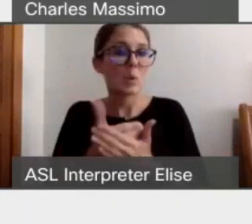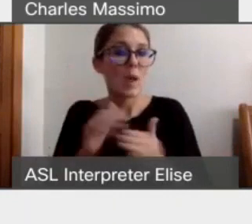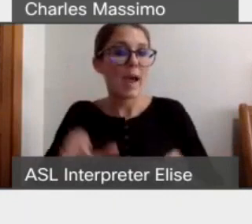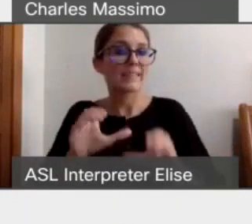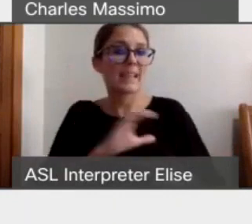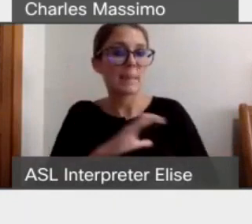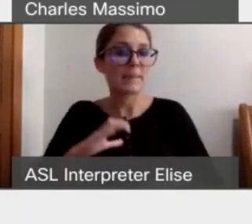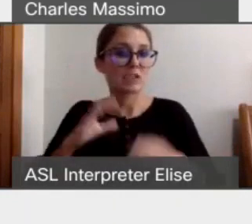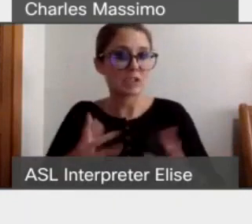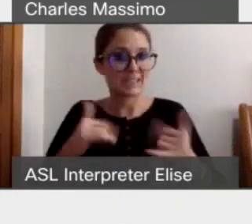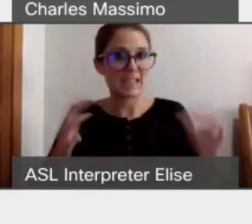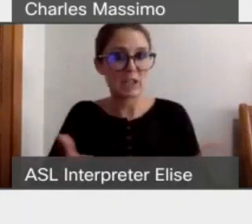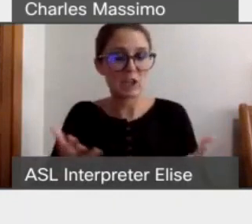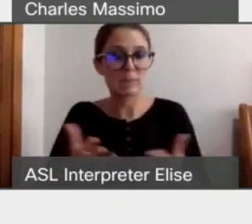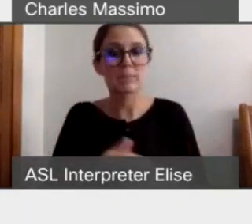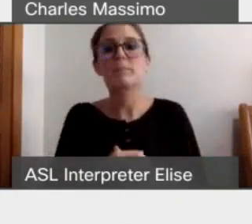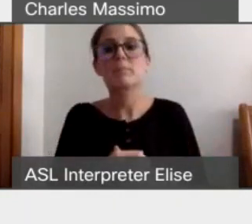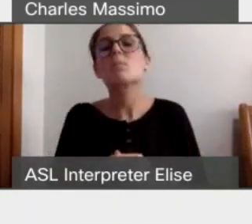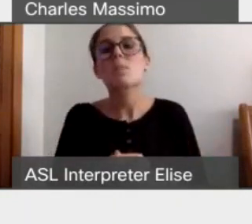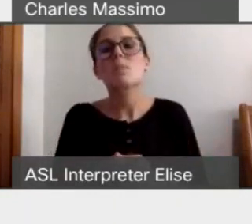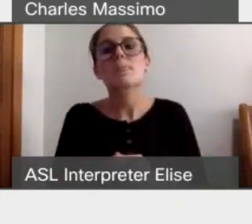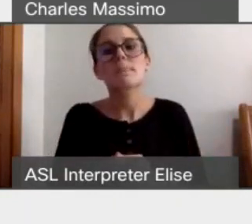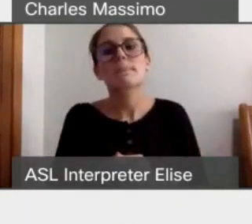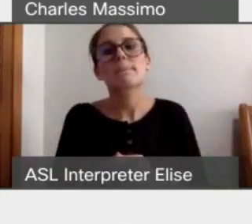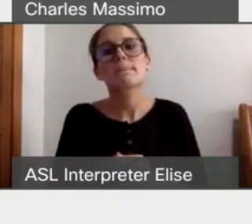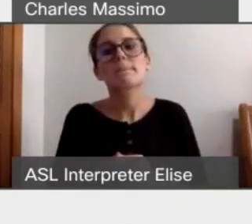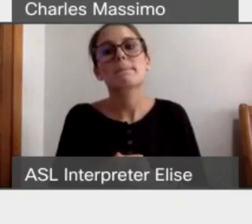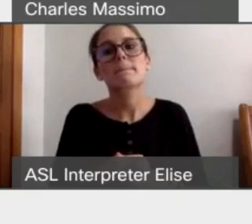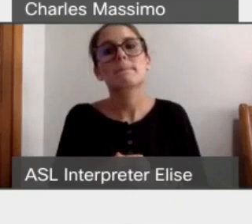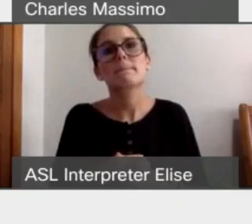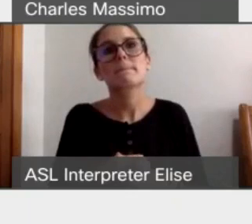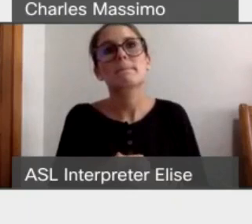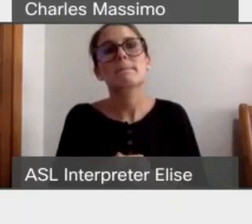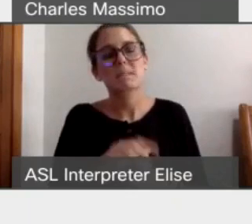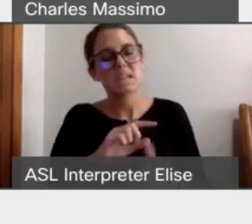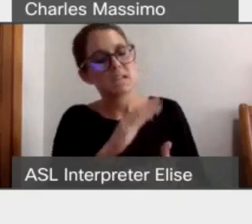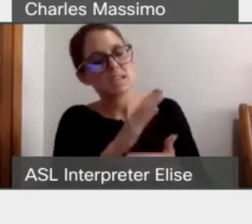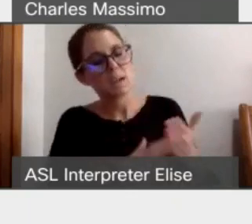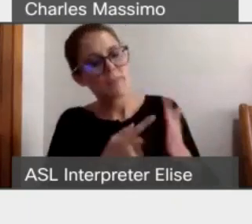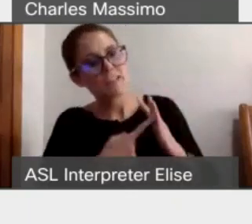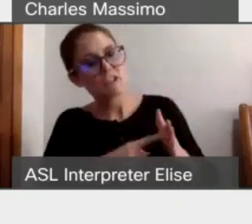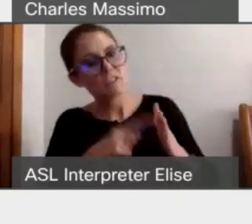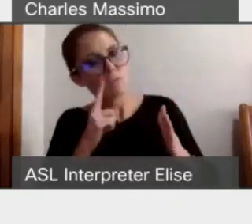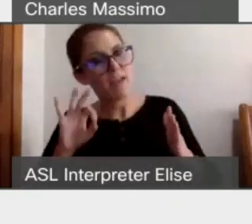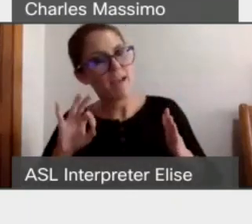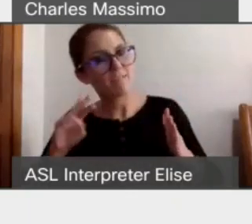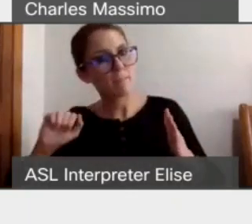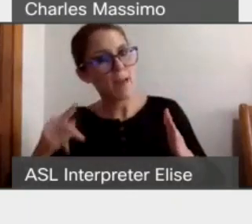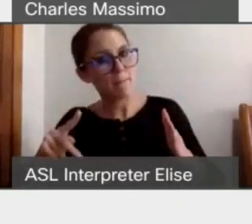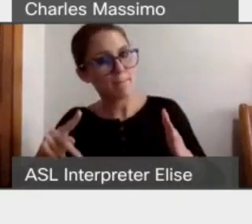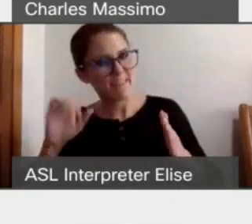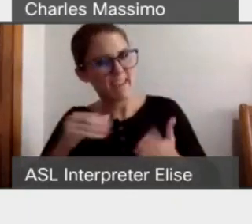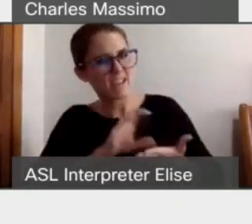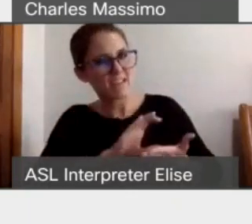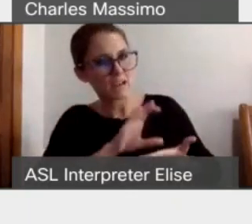with us still. It comes to a head with some of the initiatives that are being used for the FMAP funding. Well, I guess you